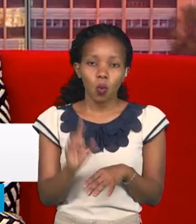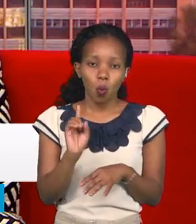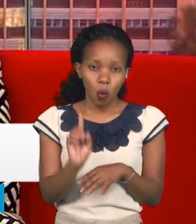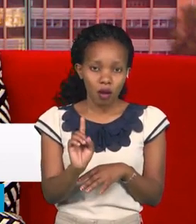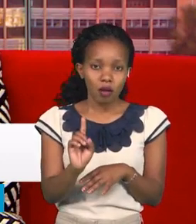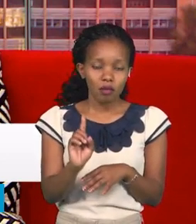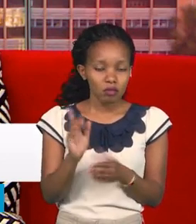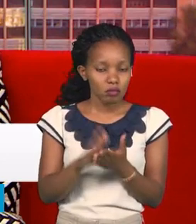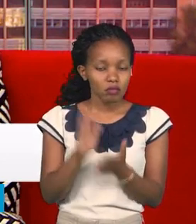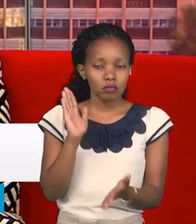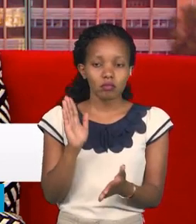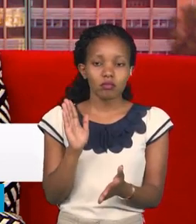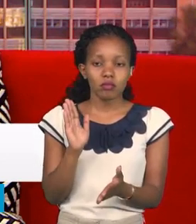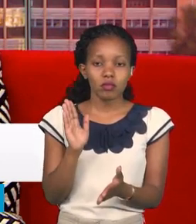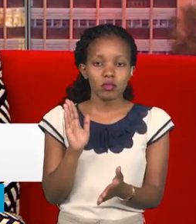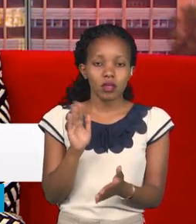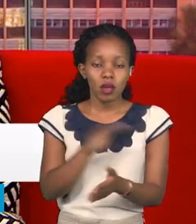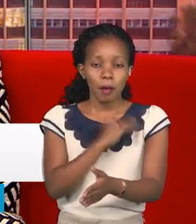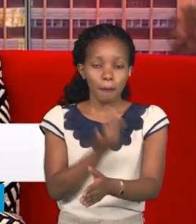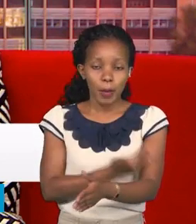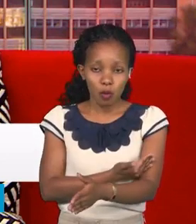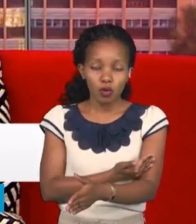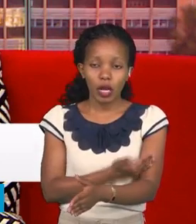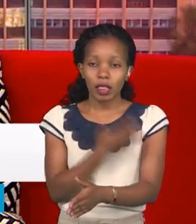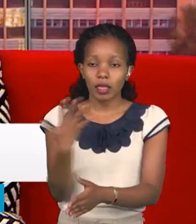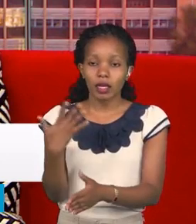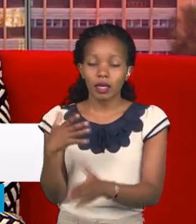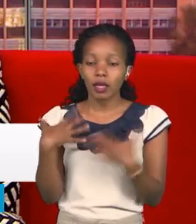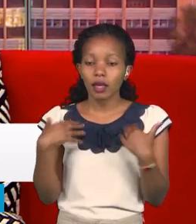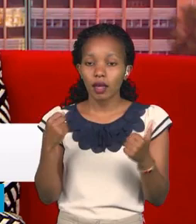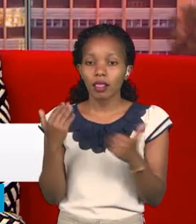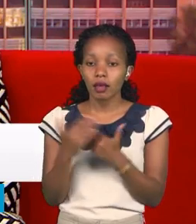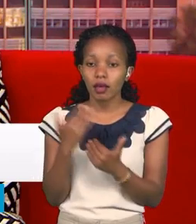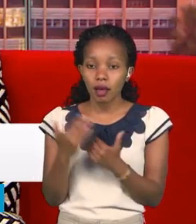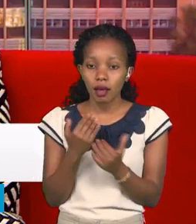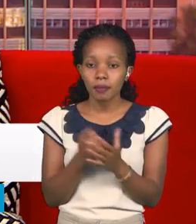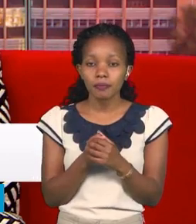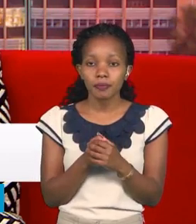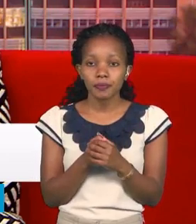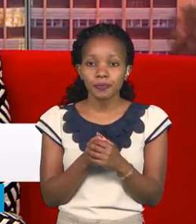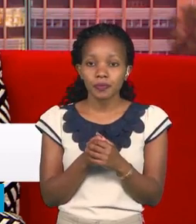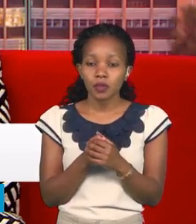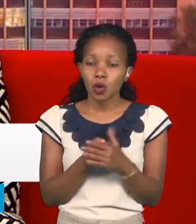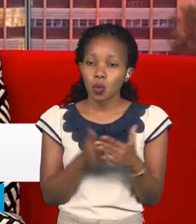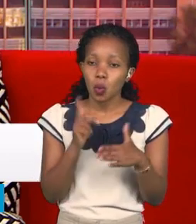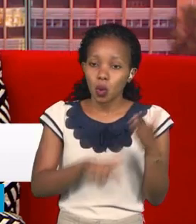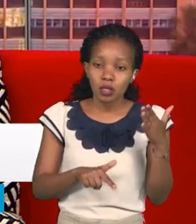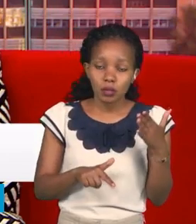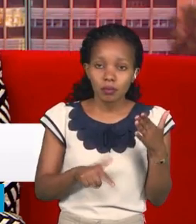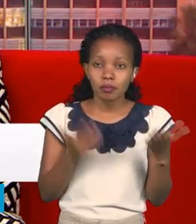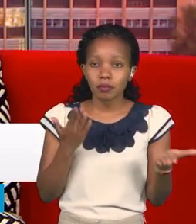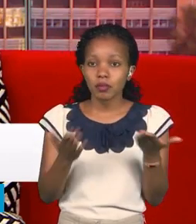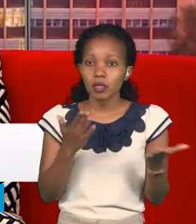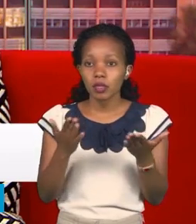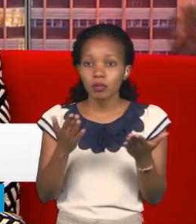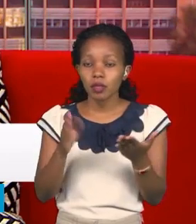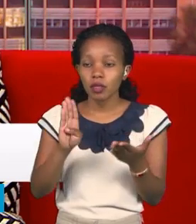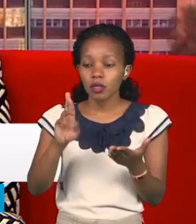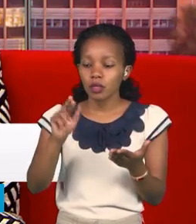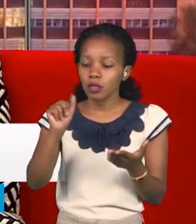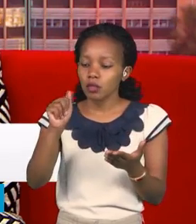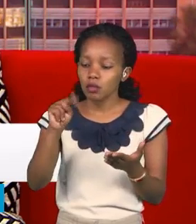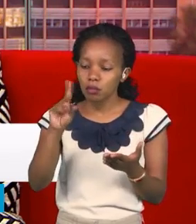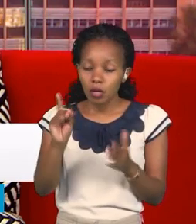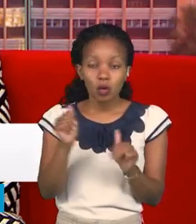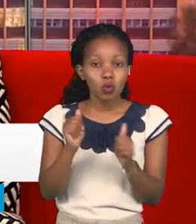the most powerful tool in healthcare. Sure. You know, however, whatever, you know, corporate branding that you do from your